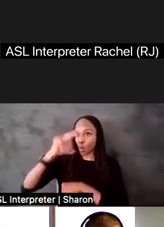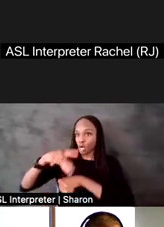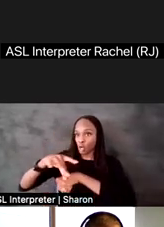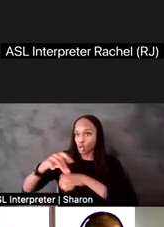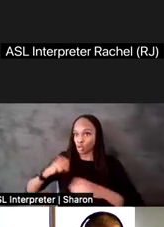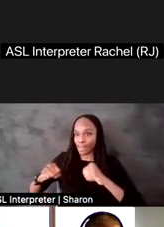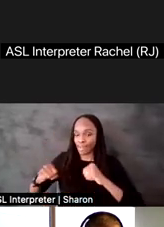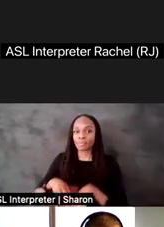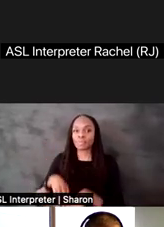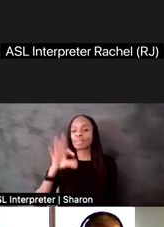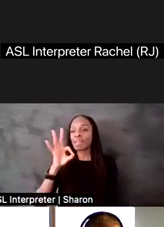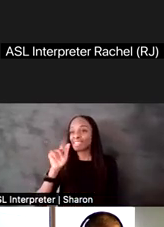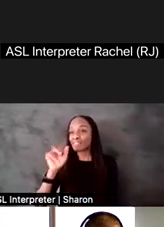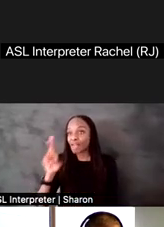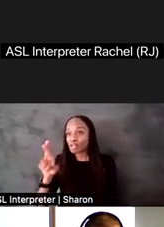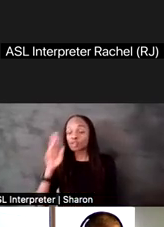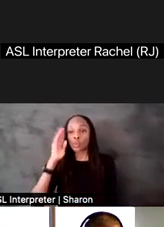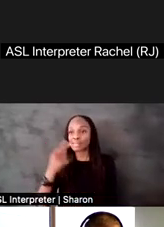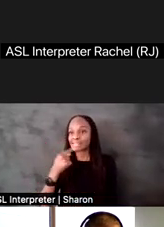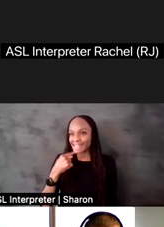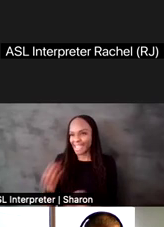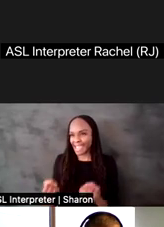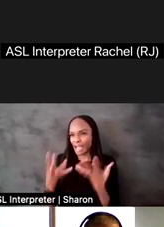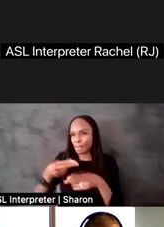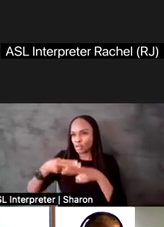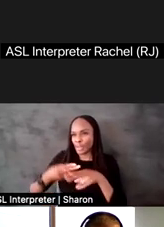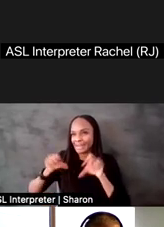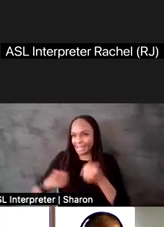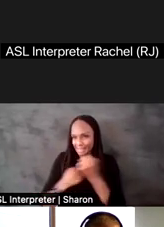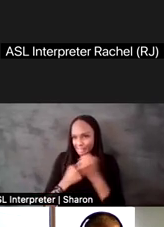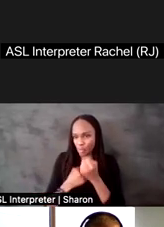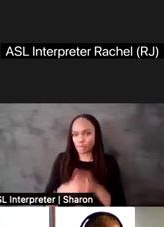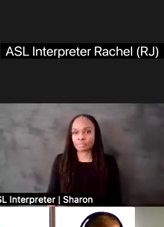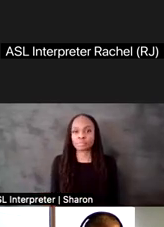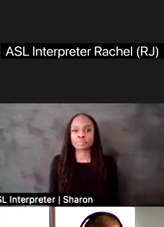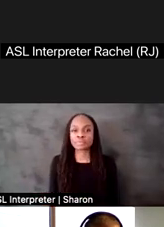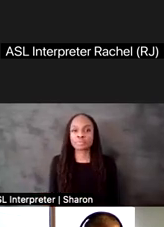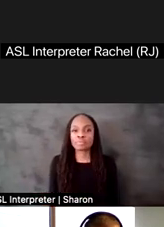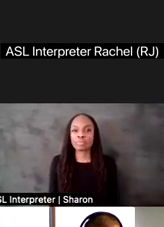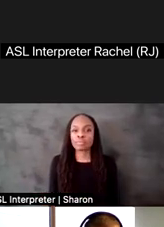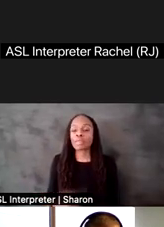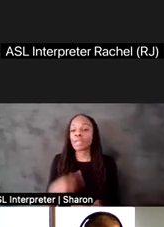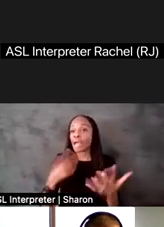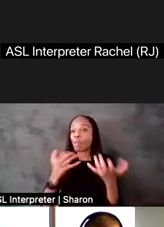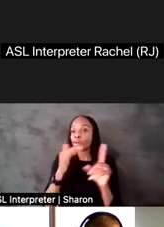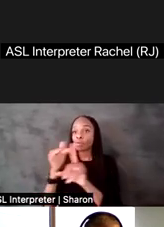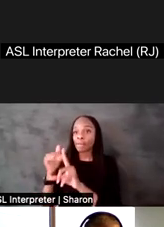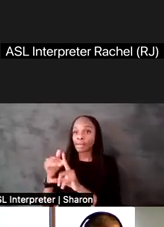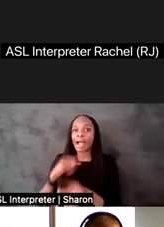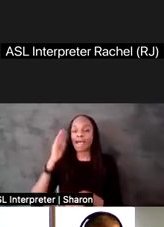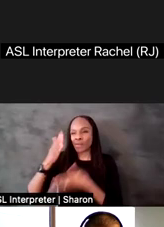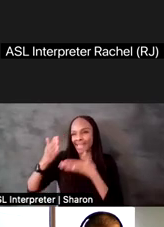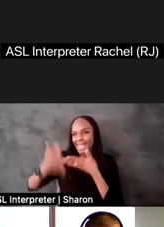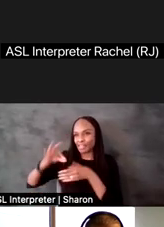even tell you how much weight they'll support and what you'll need to know. So I also want to remind everybody, and I'll go ahead and I'll end the poll and